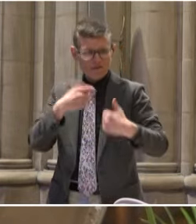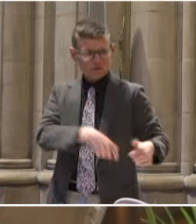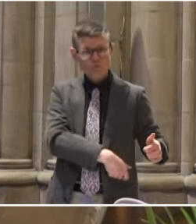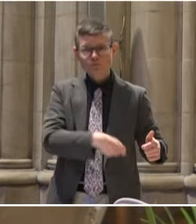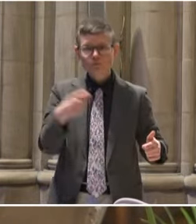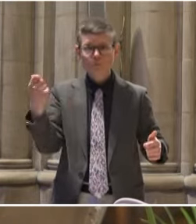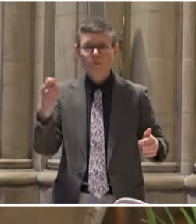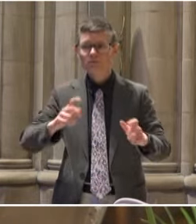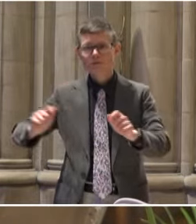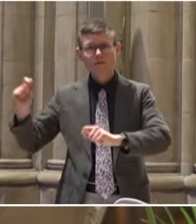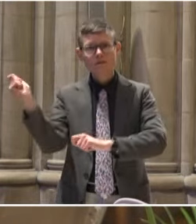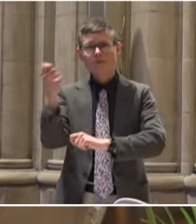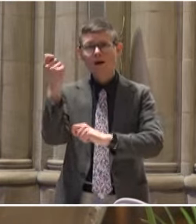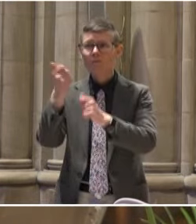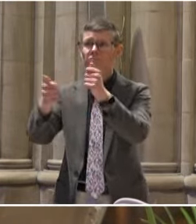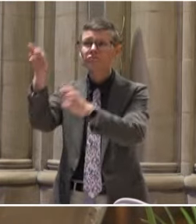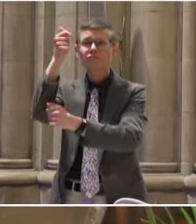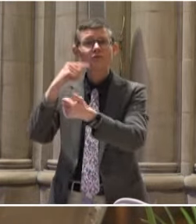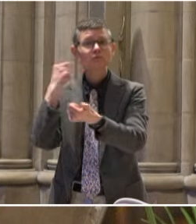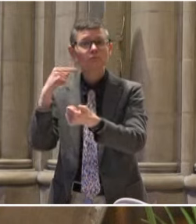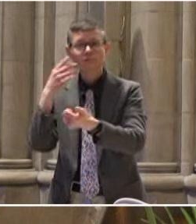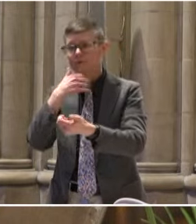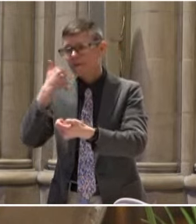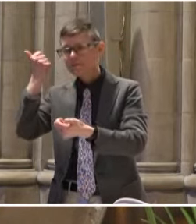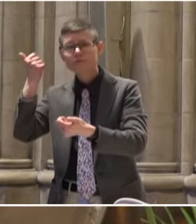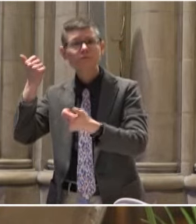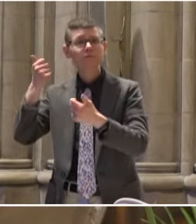the chief priests, the scribes, and the elders.